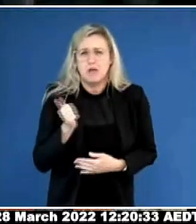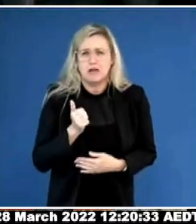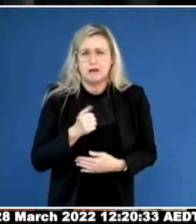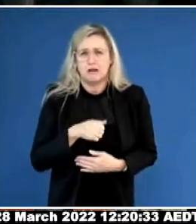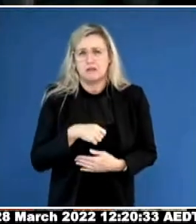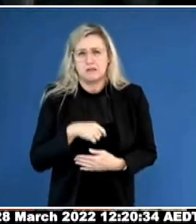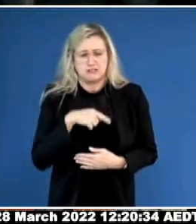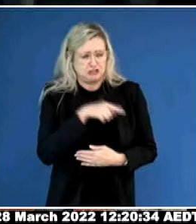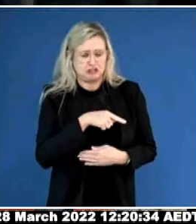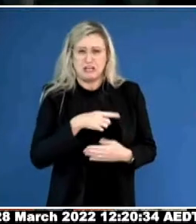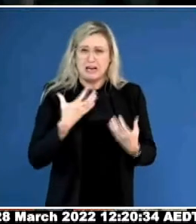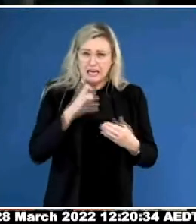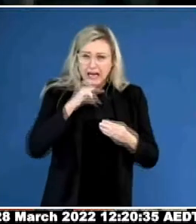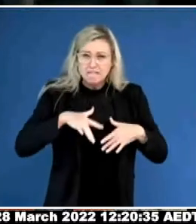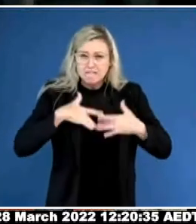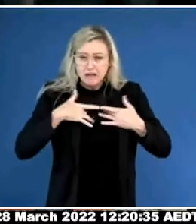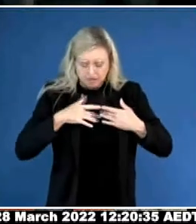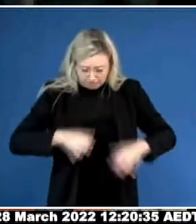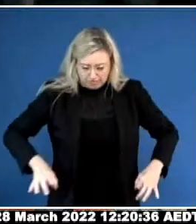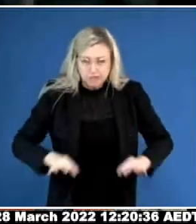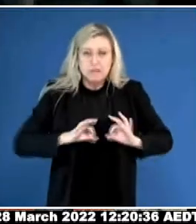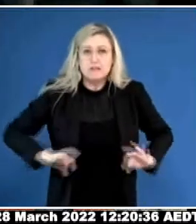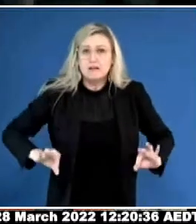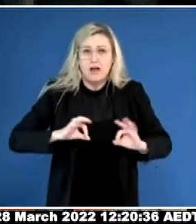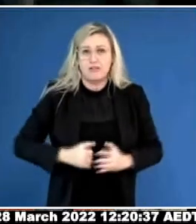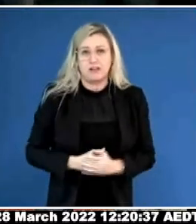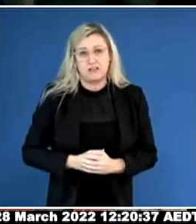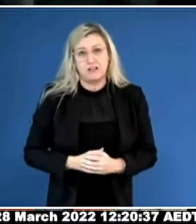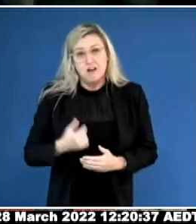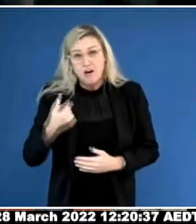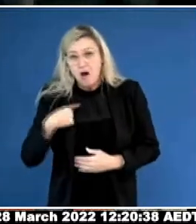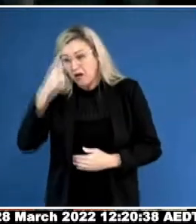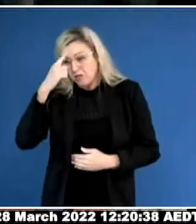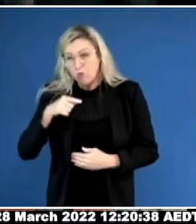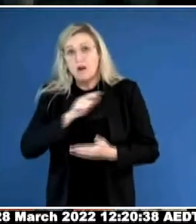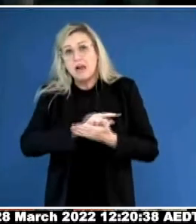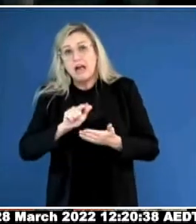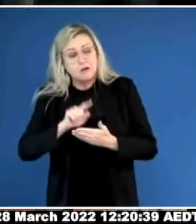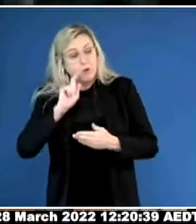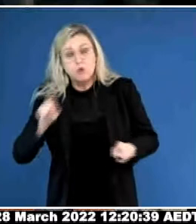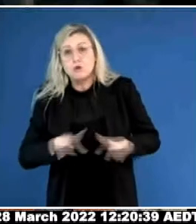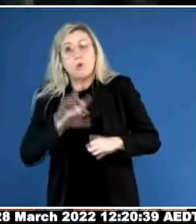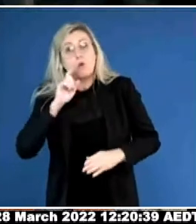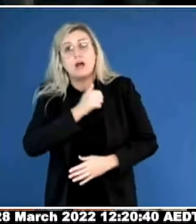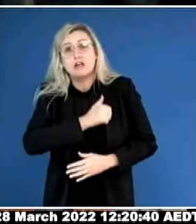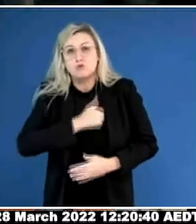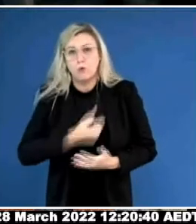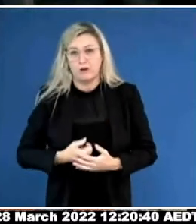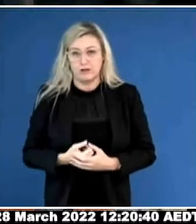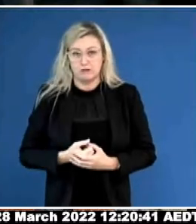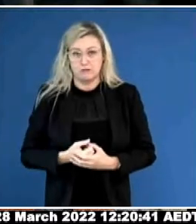feelings anyway. I thought she would learn to like it." And he was referring to your physical